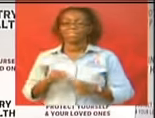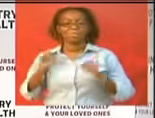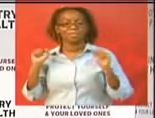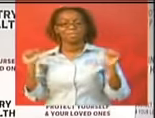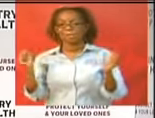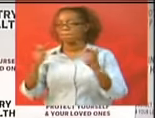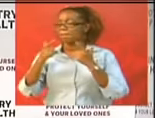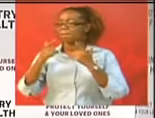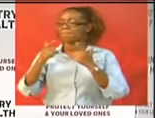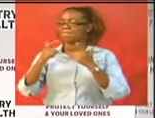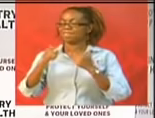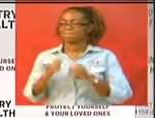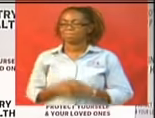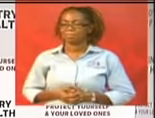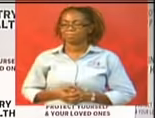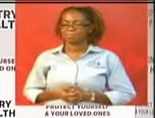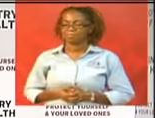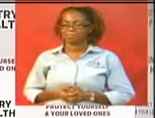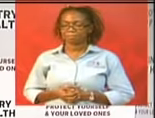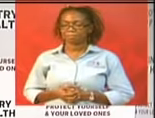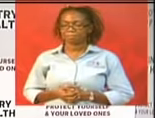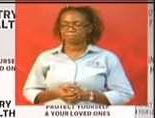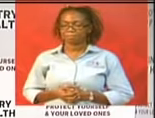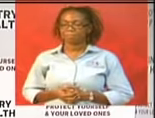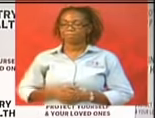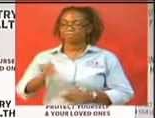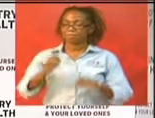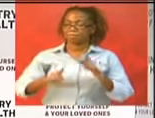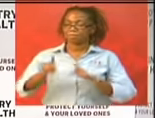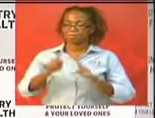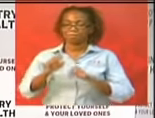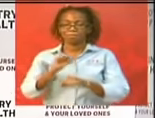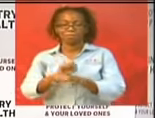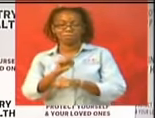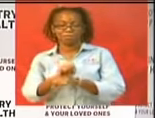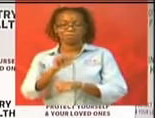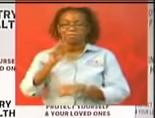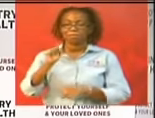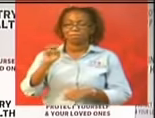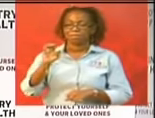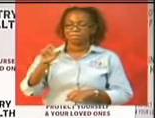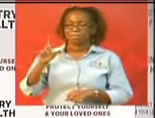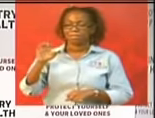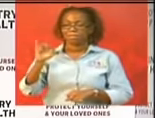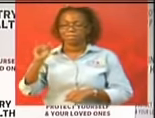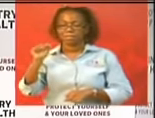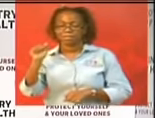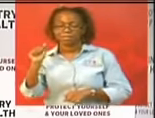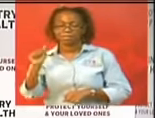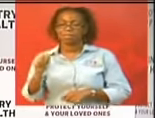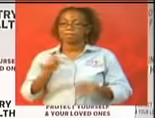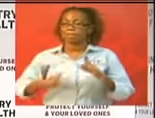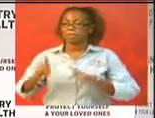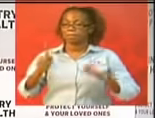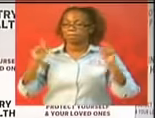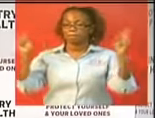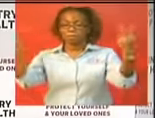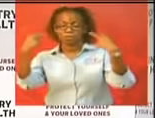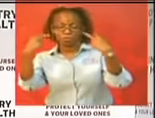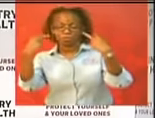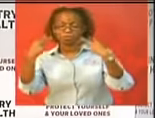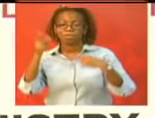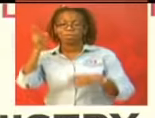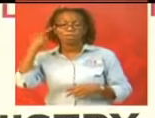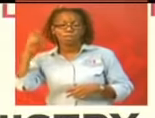NCRHA, and Mr. Siram Singh, who is our GIS manager, members of the media, members of the viewing and listening public. So I will begin